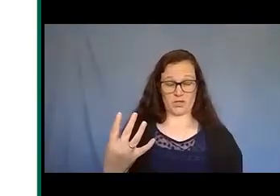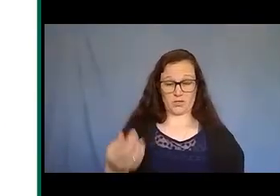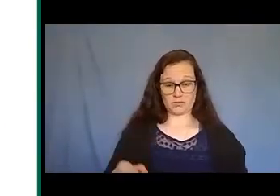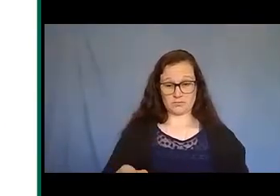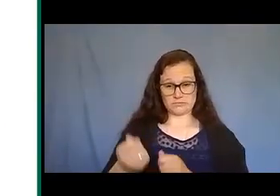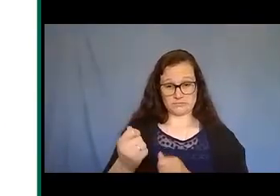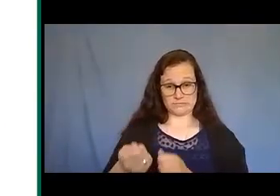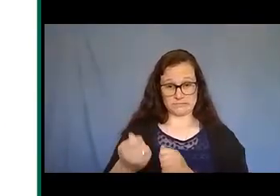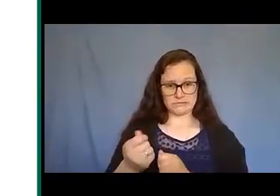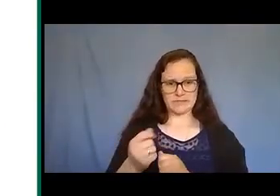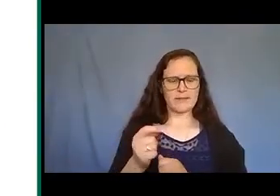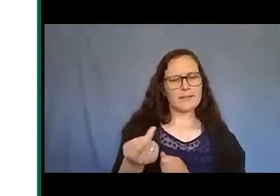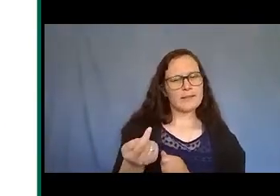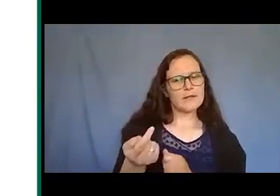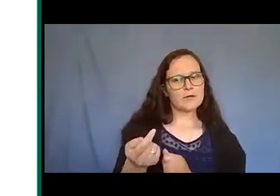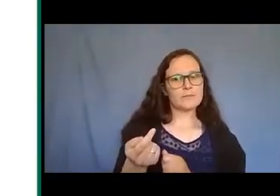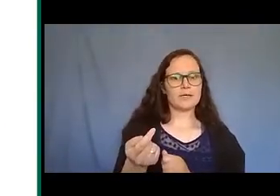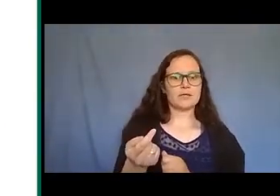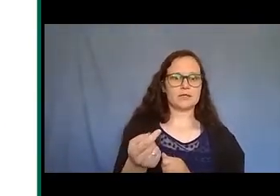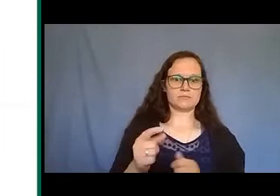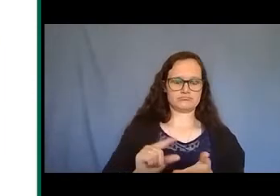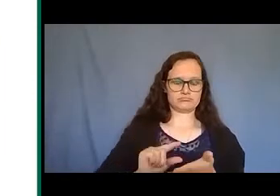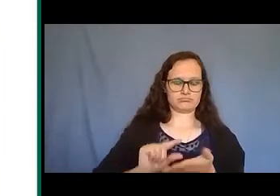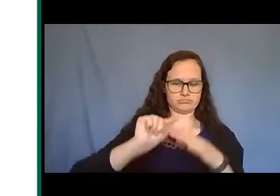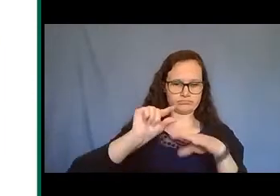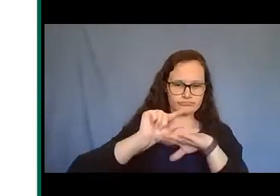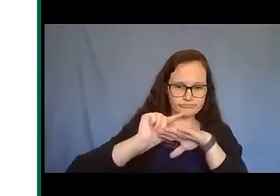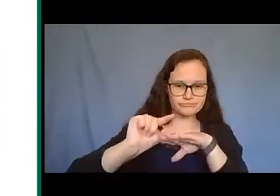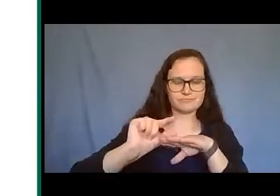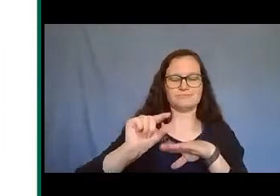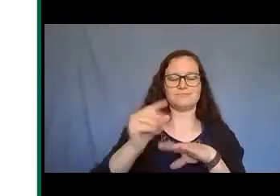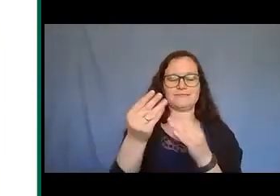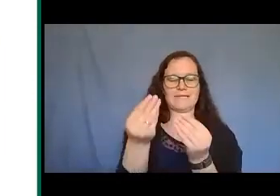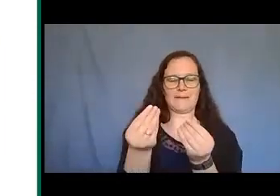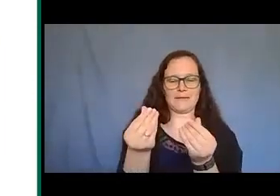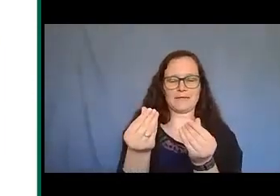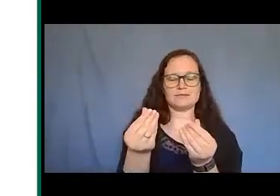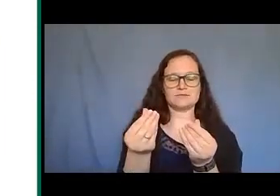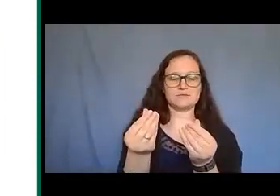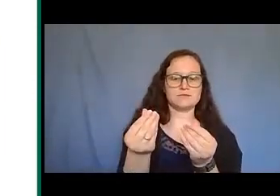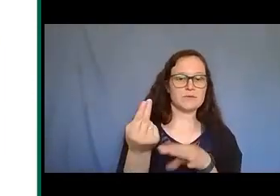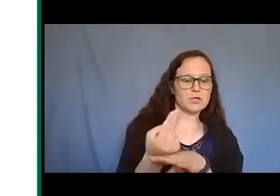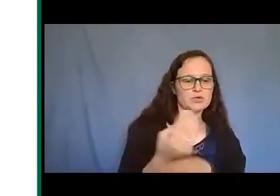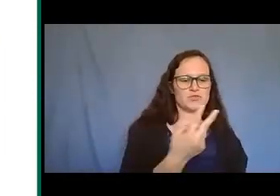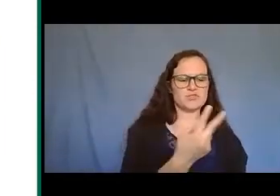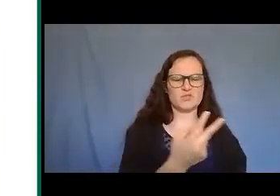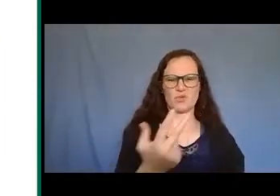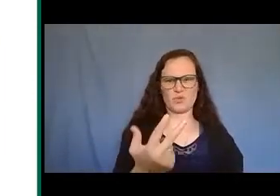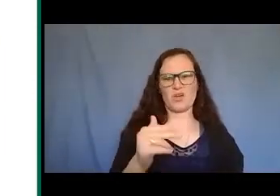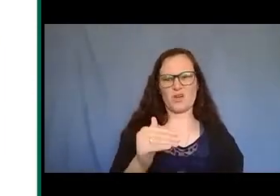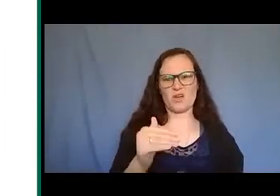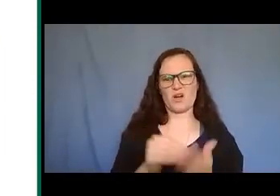bit thicker in sediment than trenches 2 and 3. And so we ended up using 2 and 3 a lot for consistency with